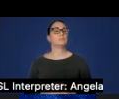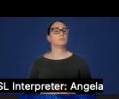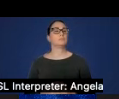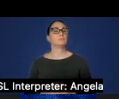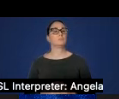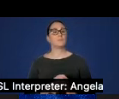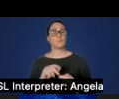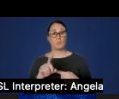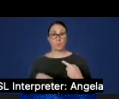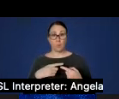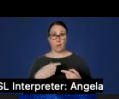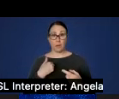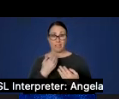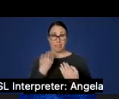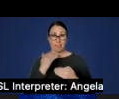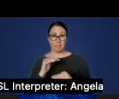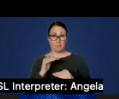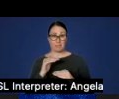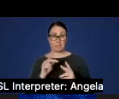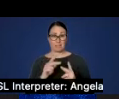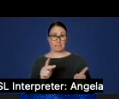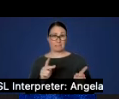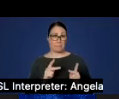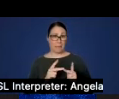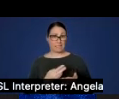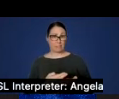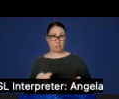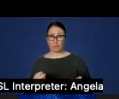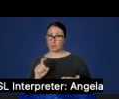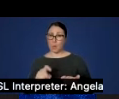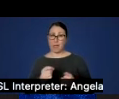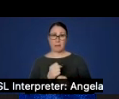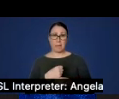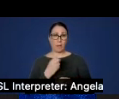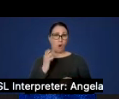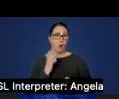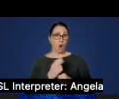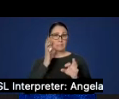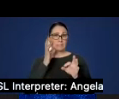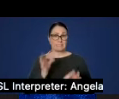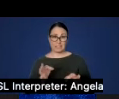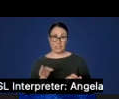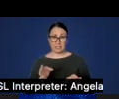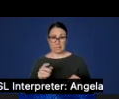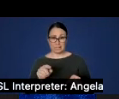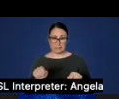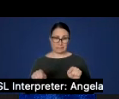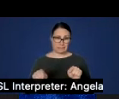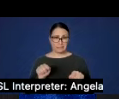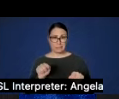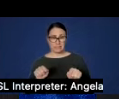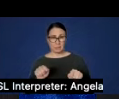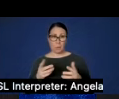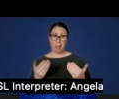When you have limited space and resources, you have to make hard decisions. You might say, well, let's go ahead and rely on the